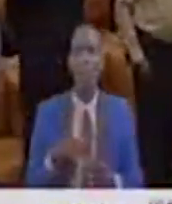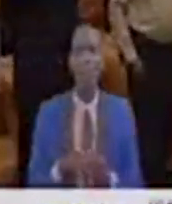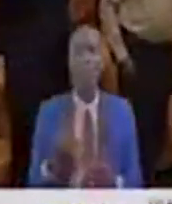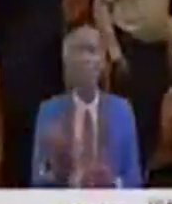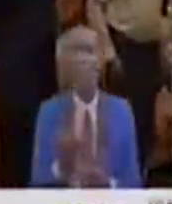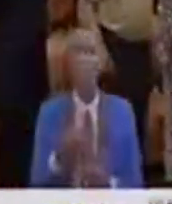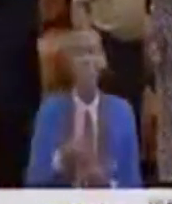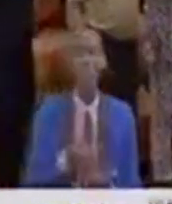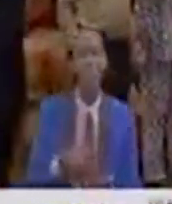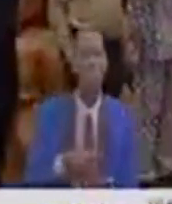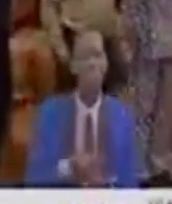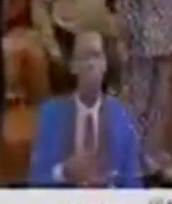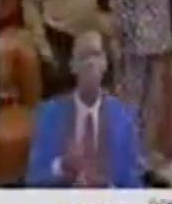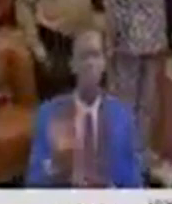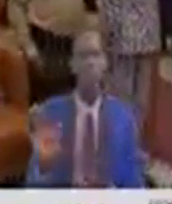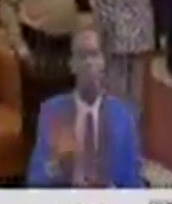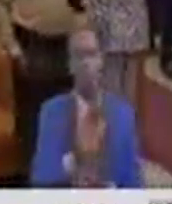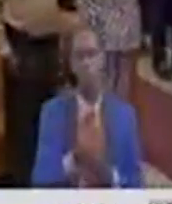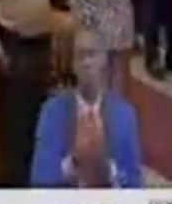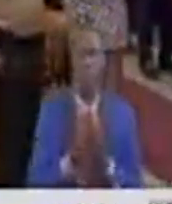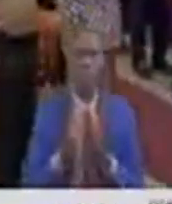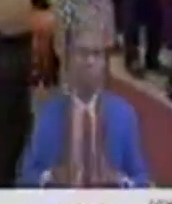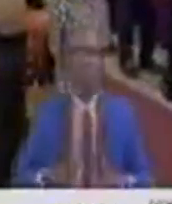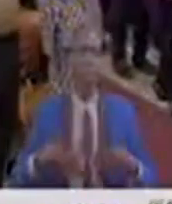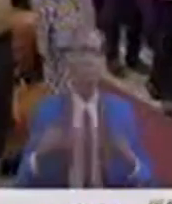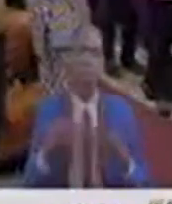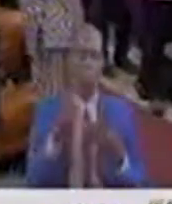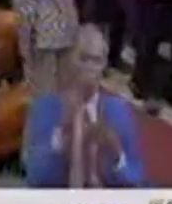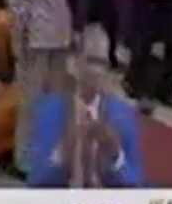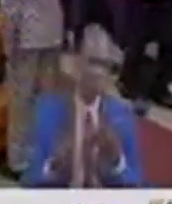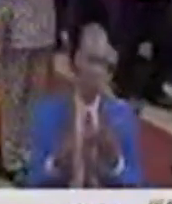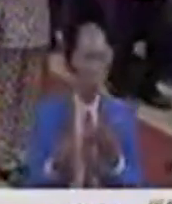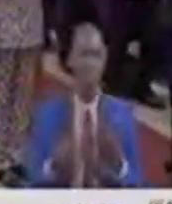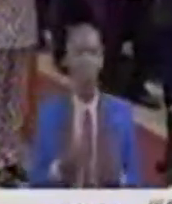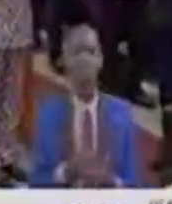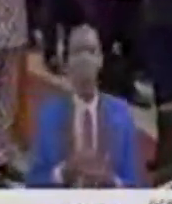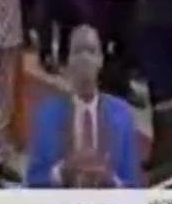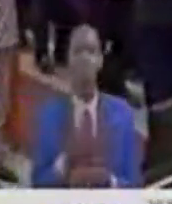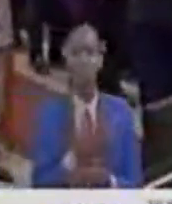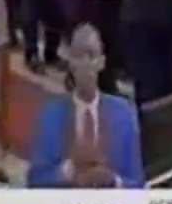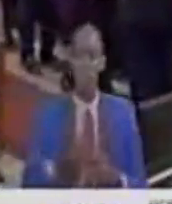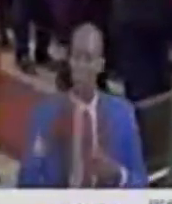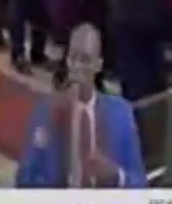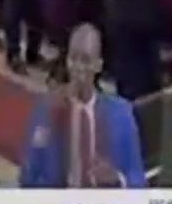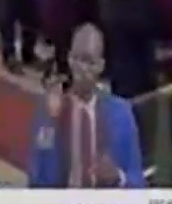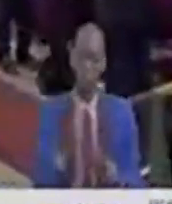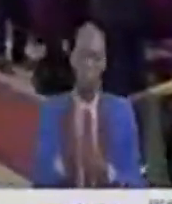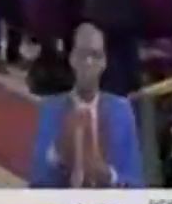Christian life. Check up. And promise the Lord.